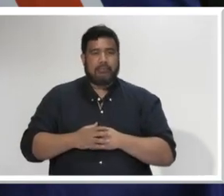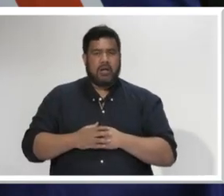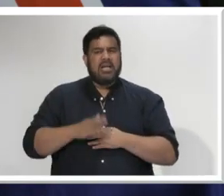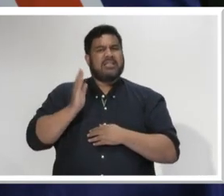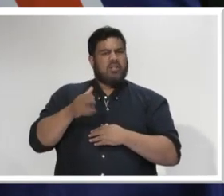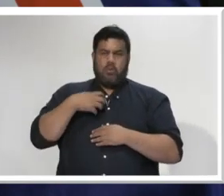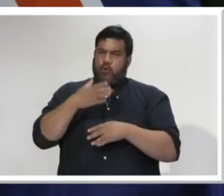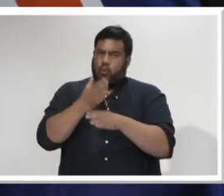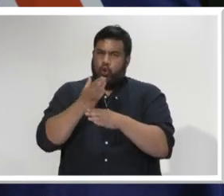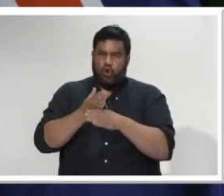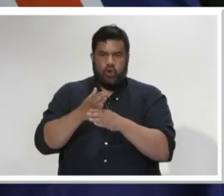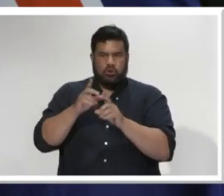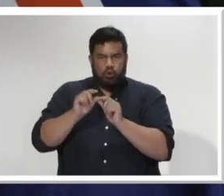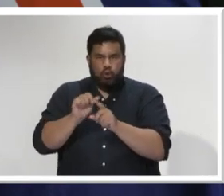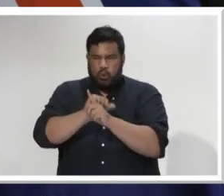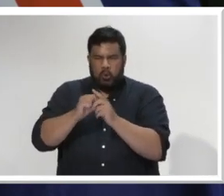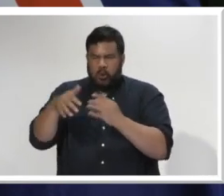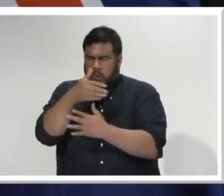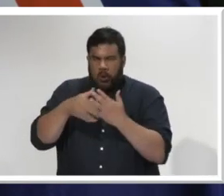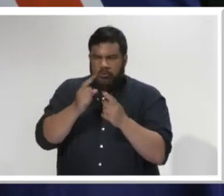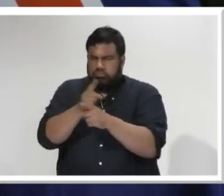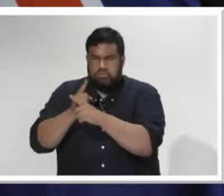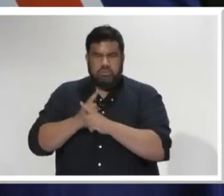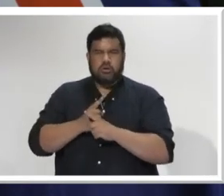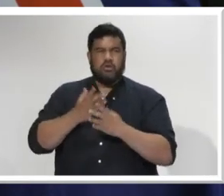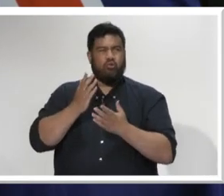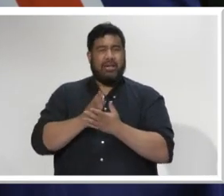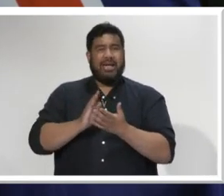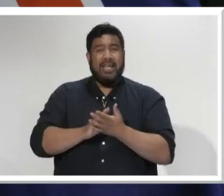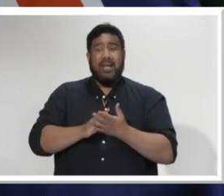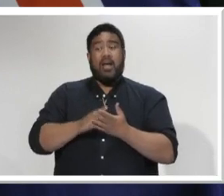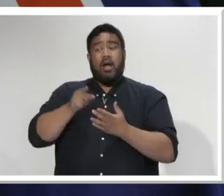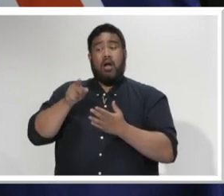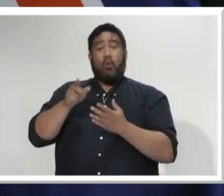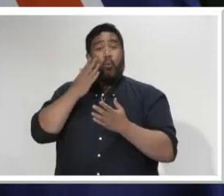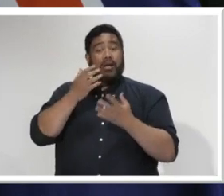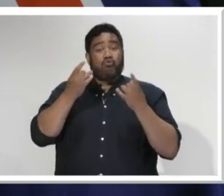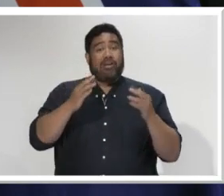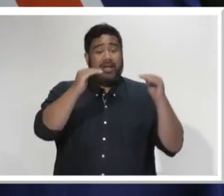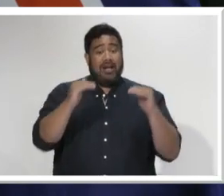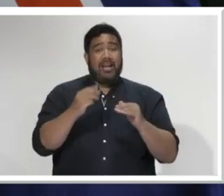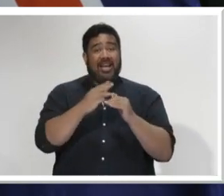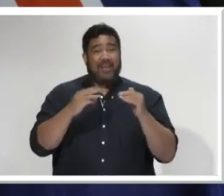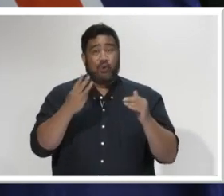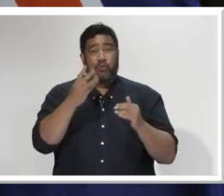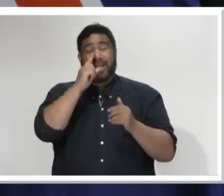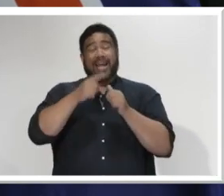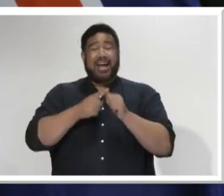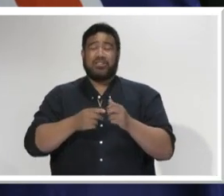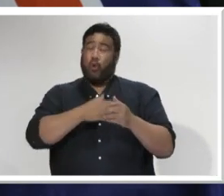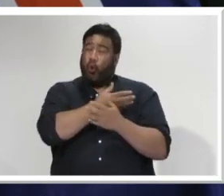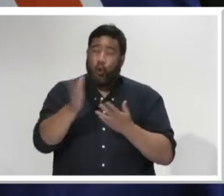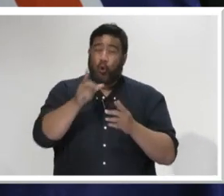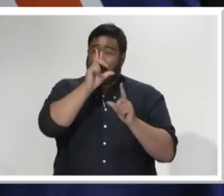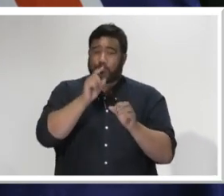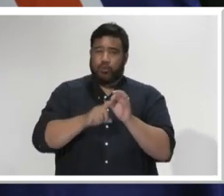be refined. So it won't necessarily have every single question answered, but it does a very good job of giving an overview.